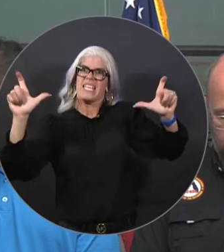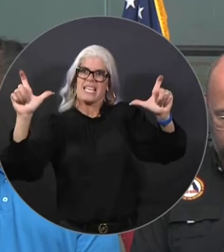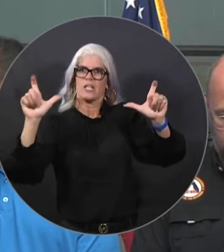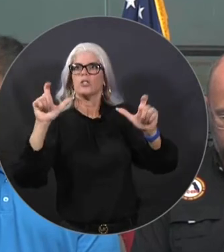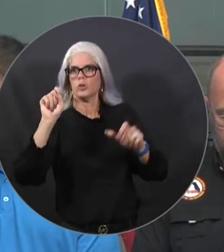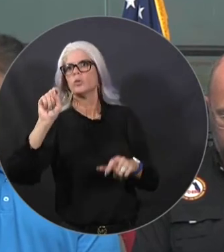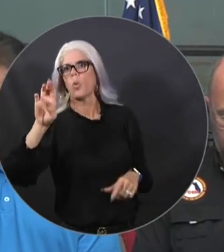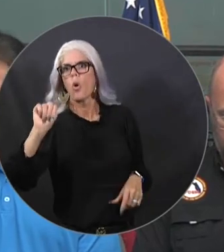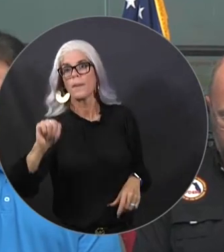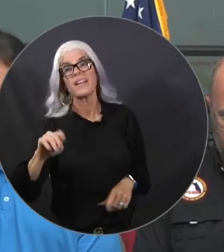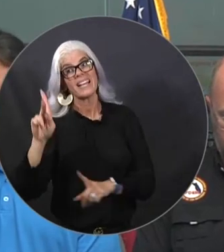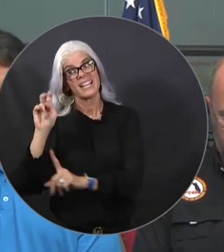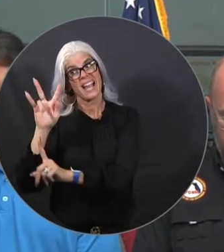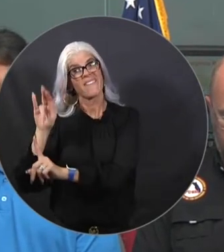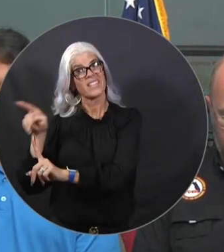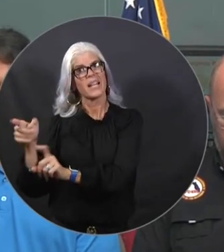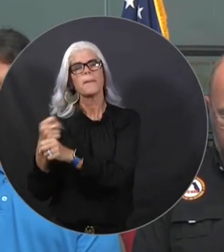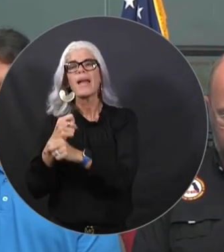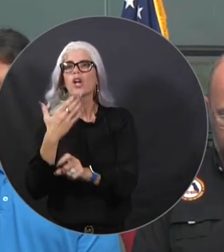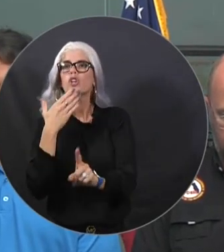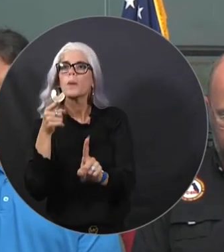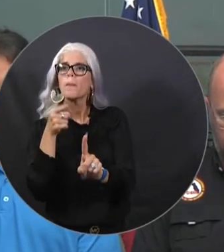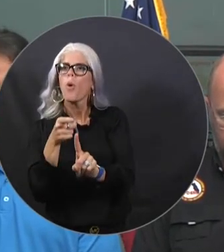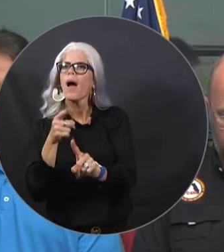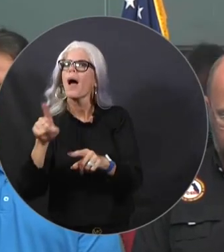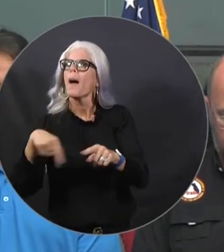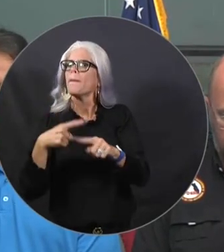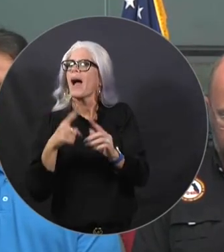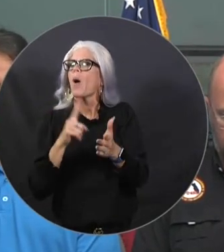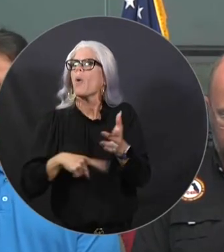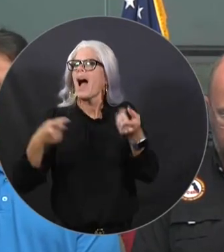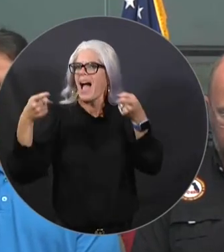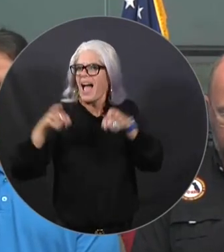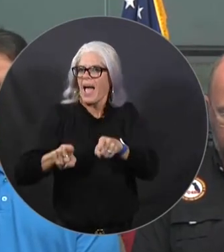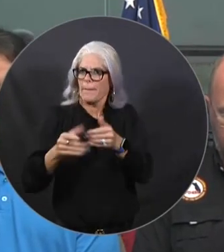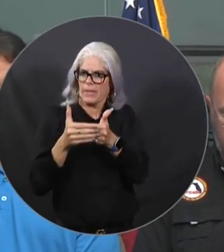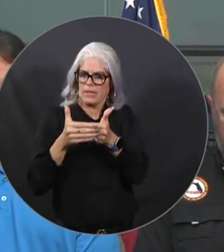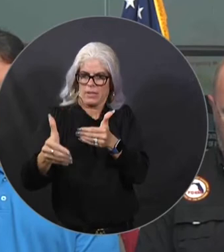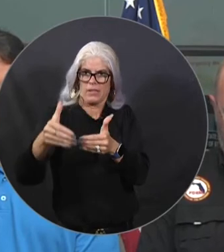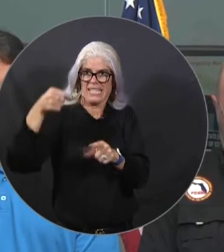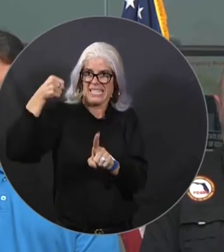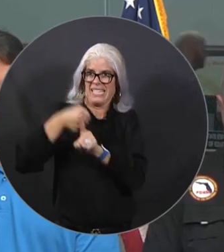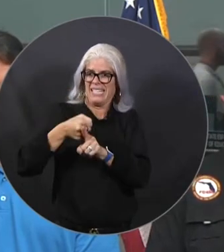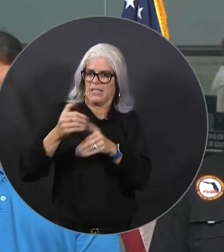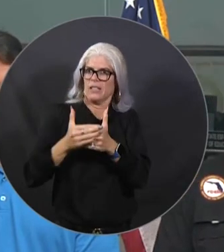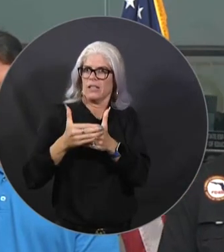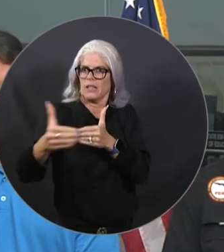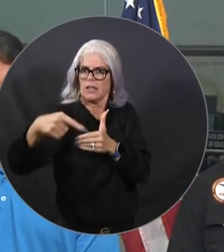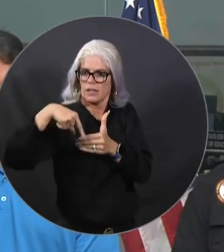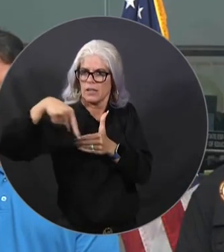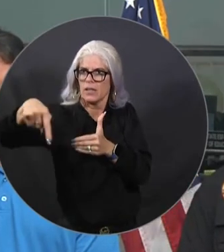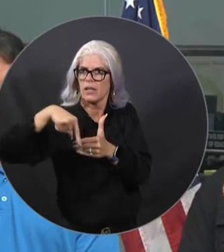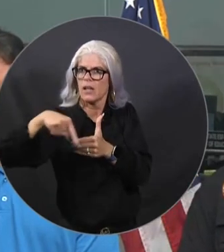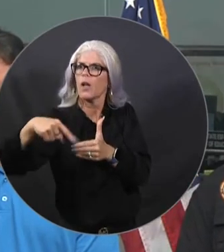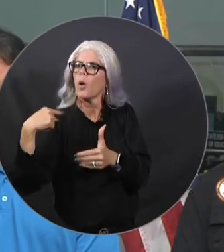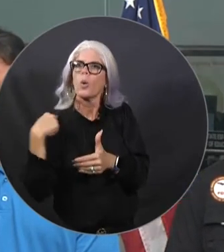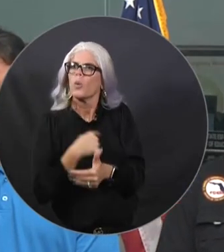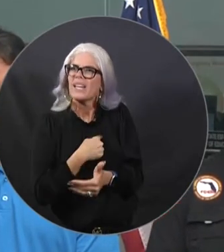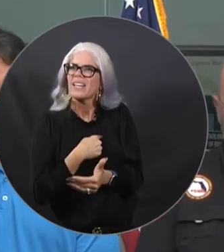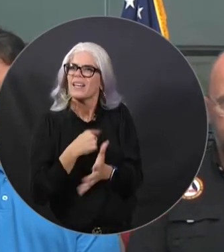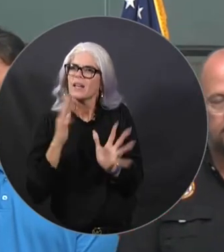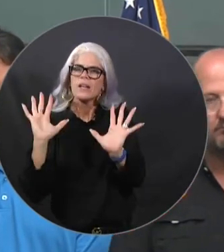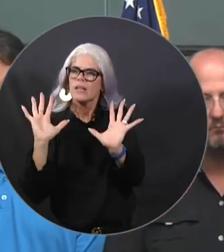many are going to happen from the time it hits on. We've stressed to try to minimize both, obviously, but we're now in the situation